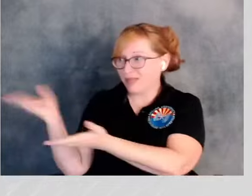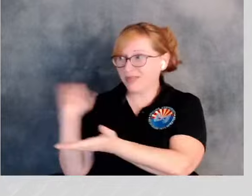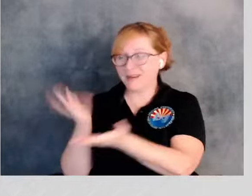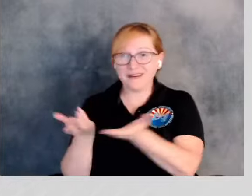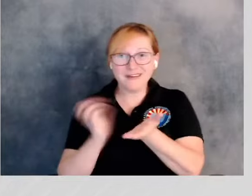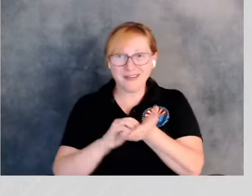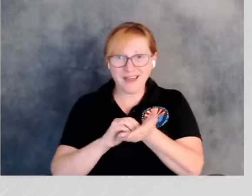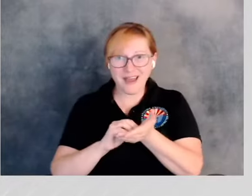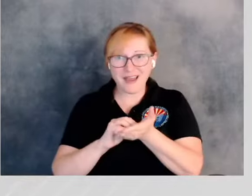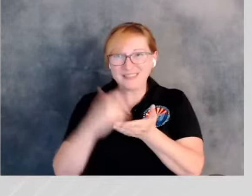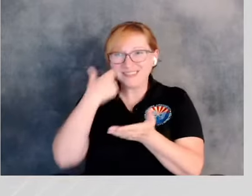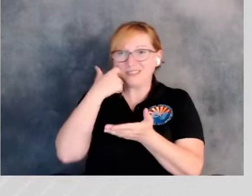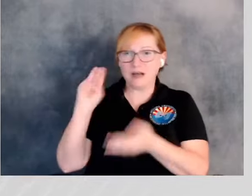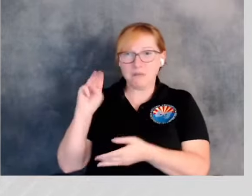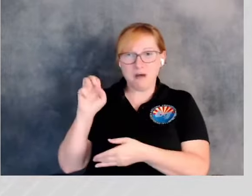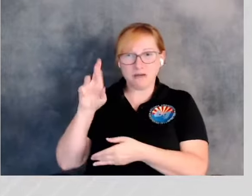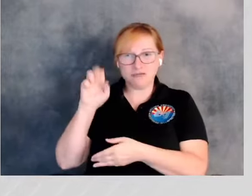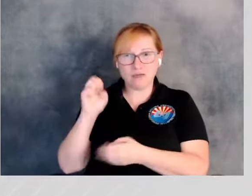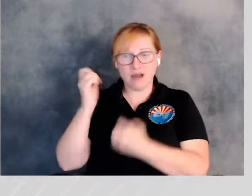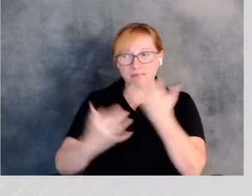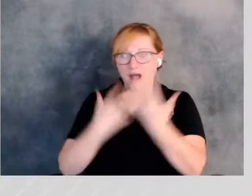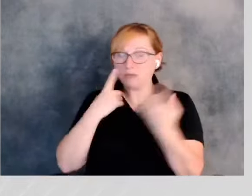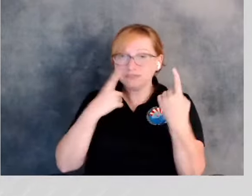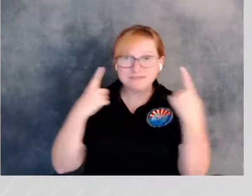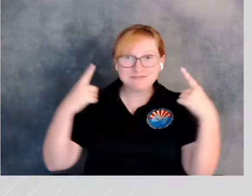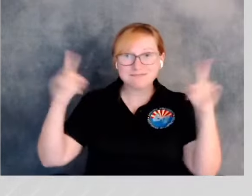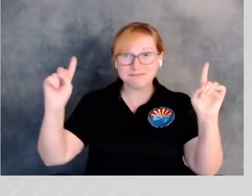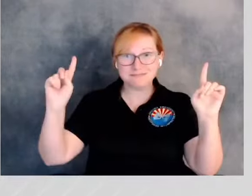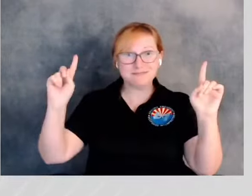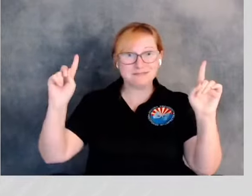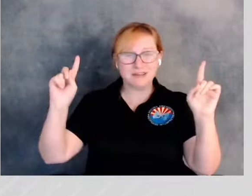much success with, and that we had been inspired by the